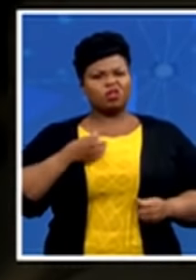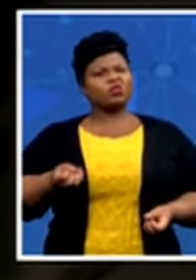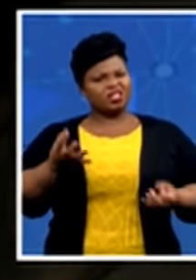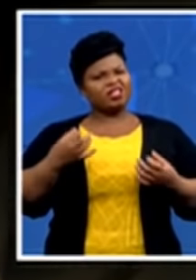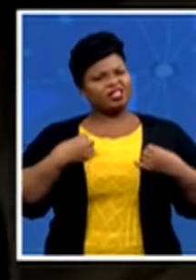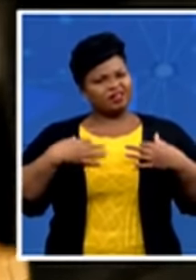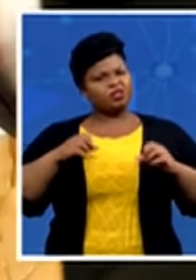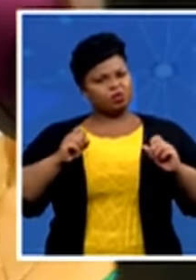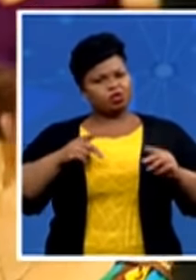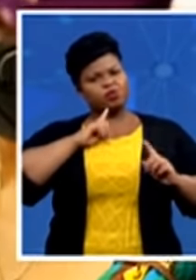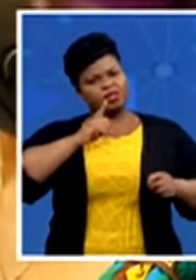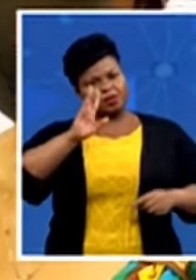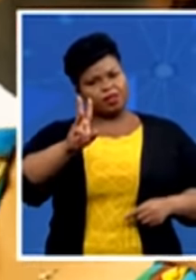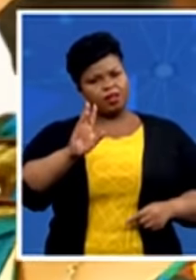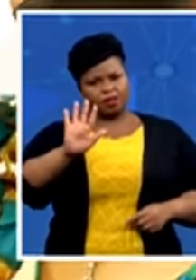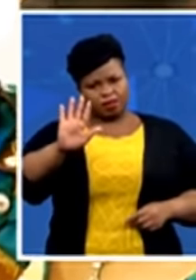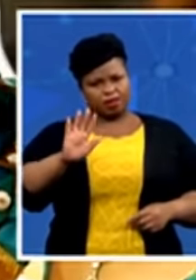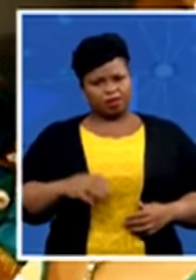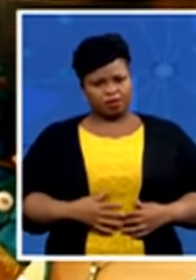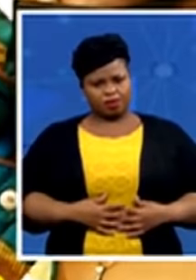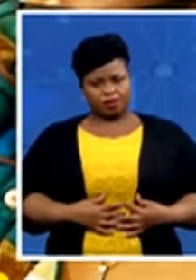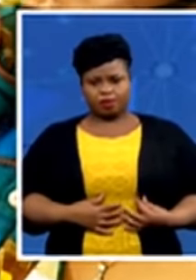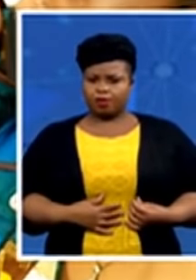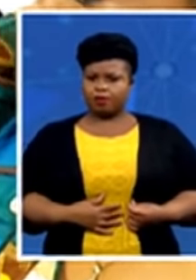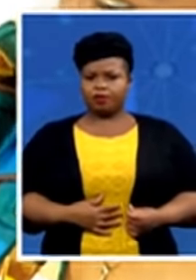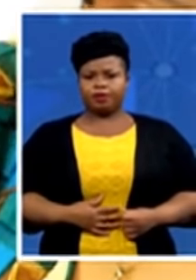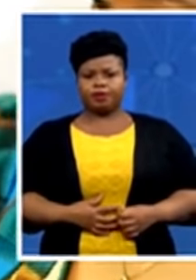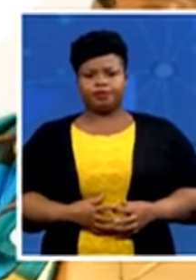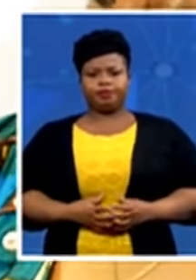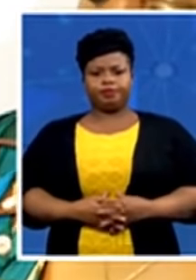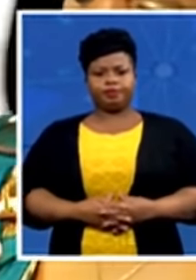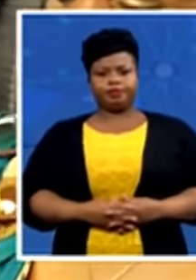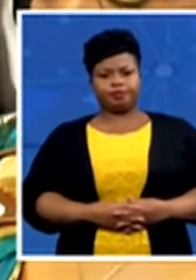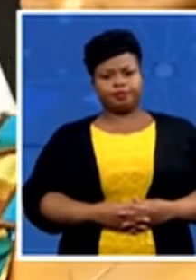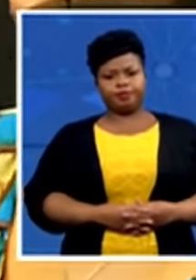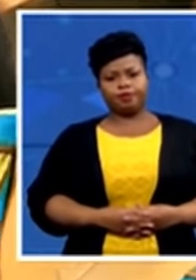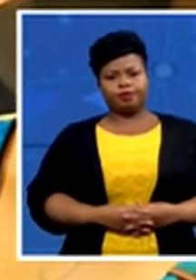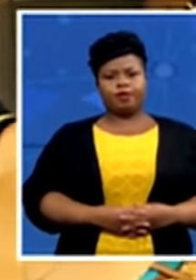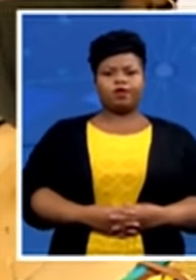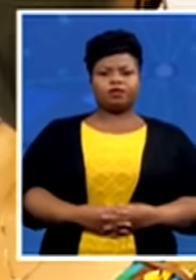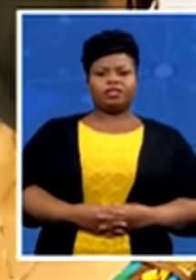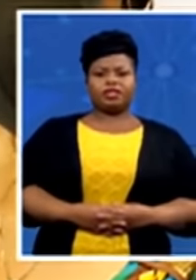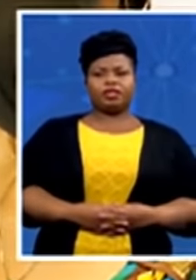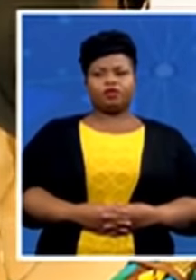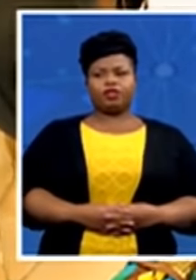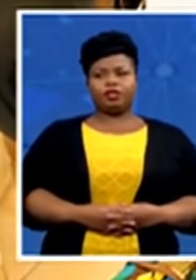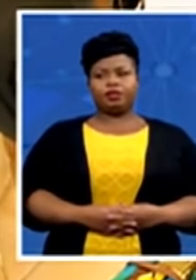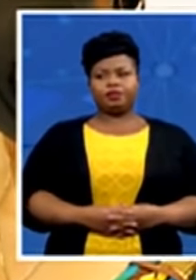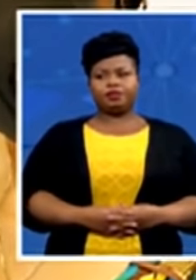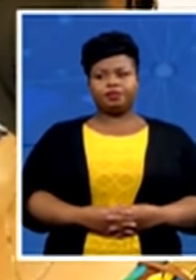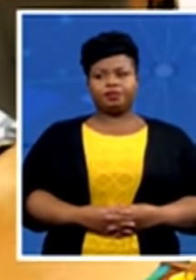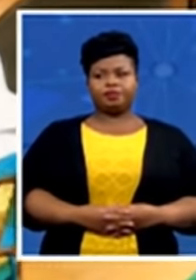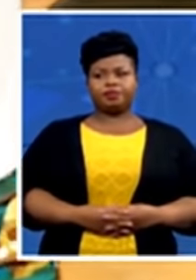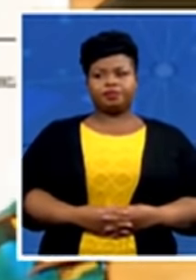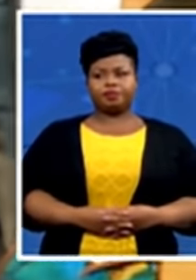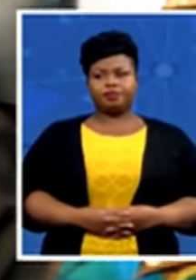that corruption issue, just to maybe get an indication. I mean, it's an issue you're clearly aware of. You mentioned it yourself. Are there people that have been